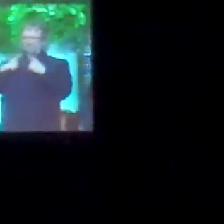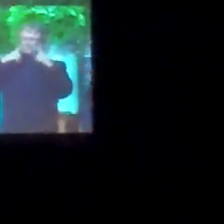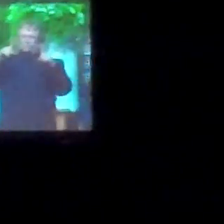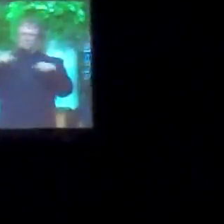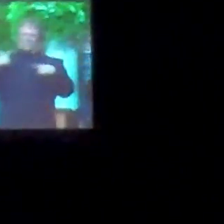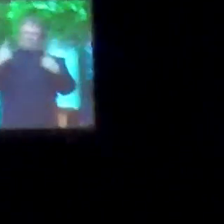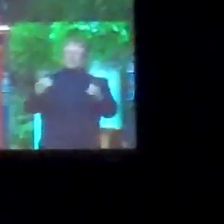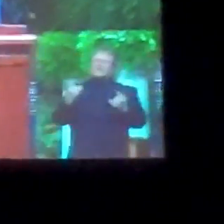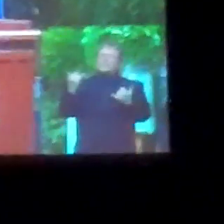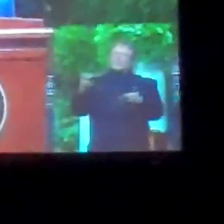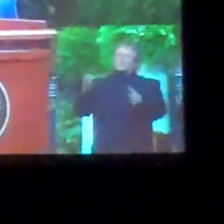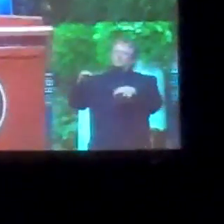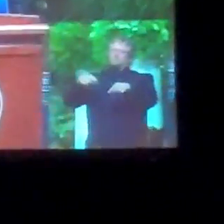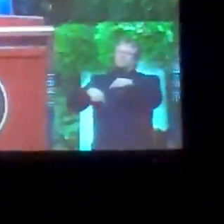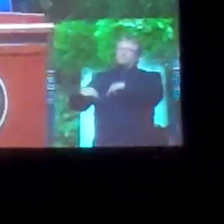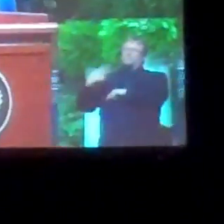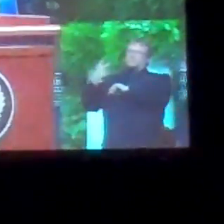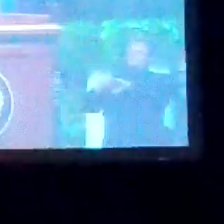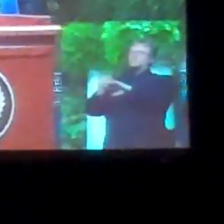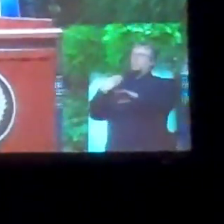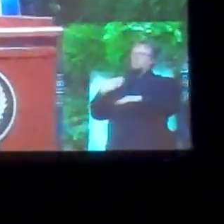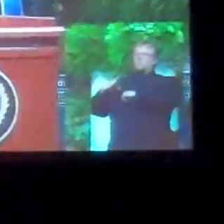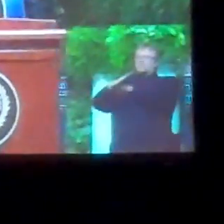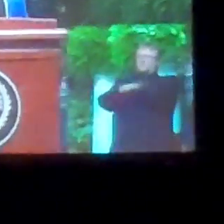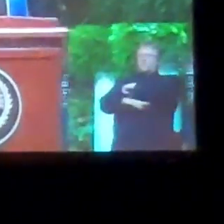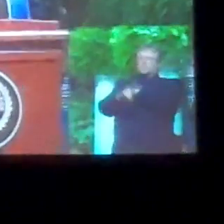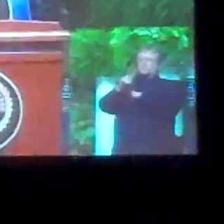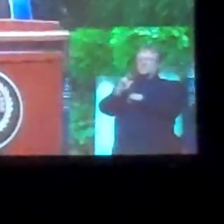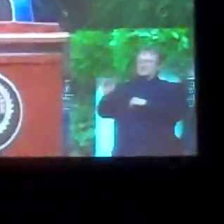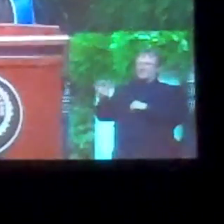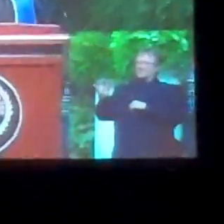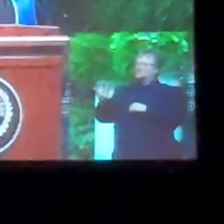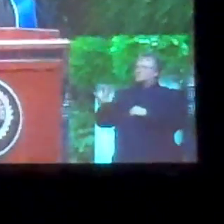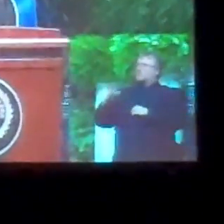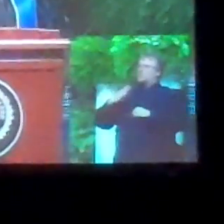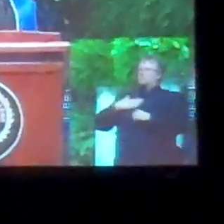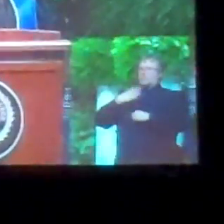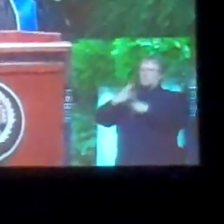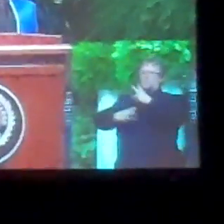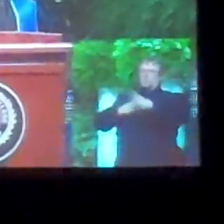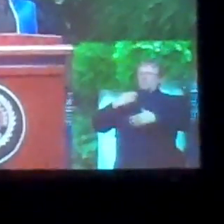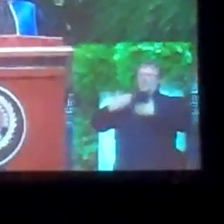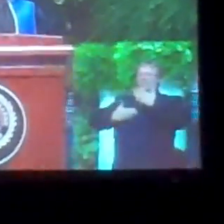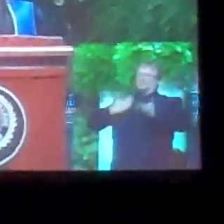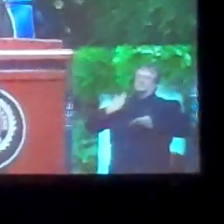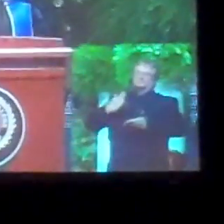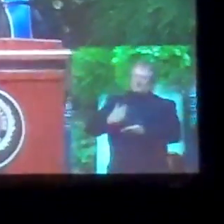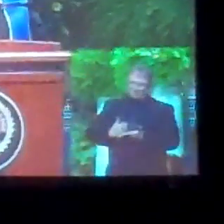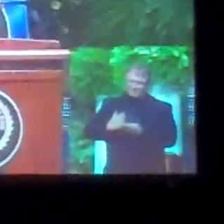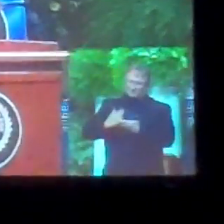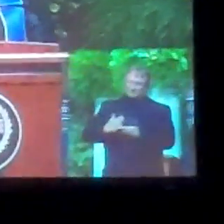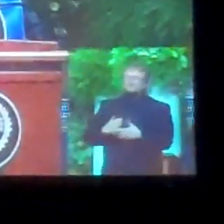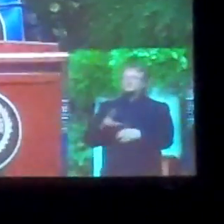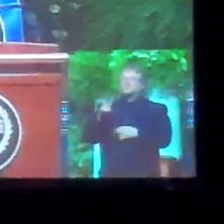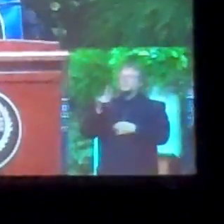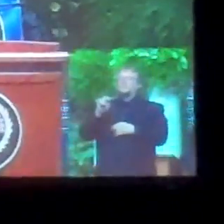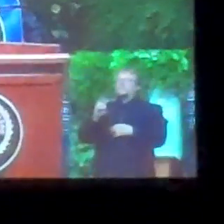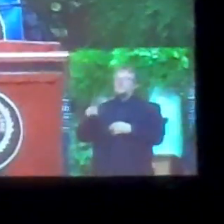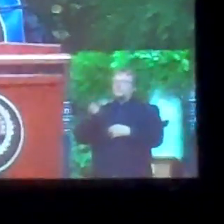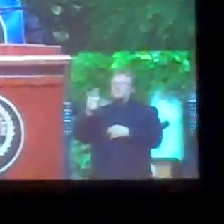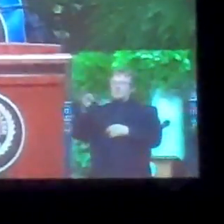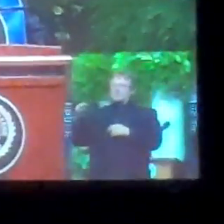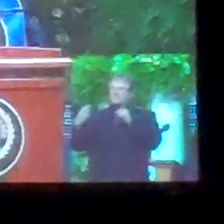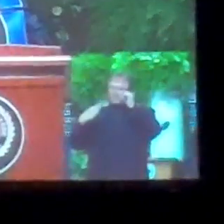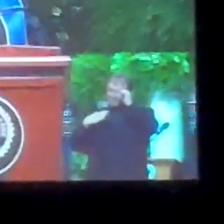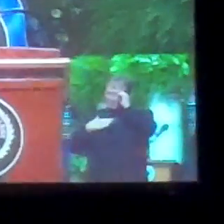a few years to fall 2007, when my world stopped. On November 9th,